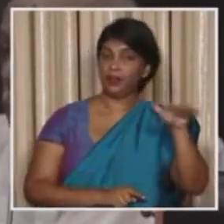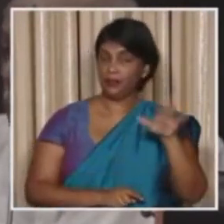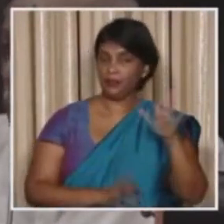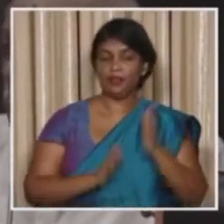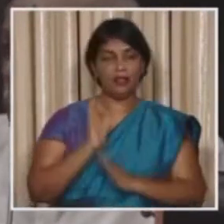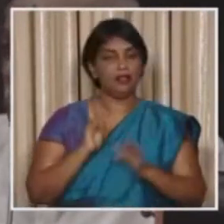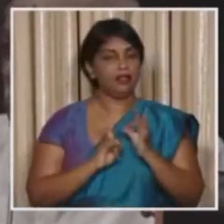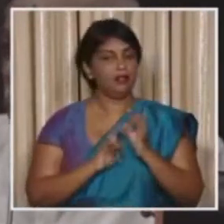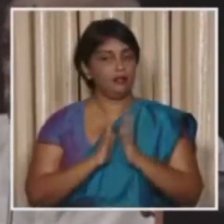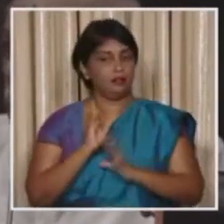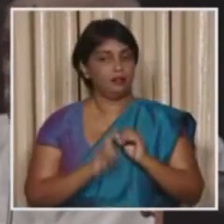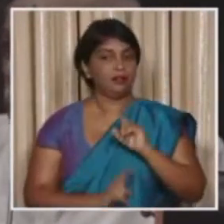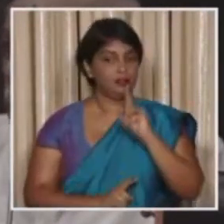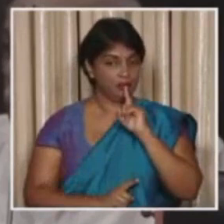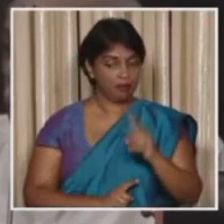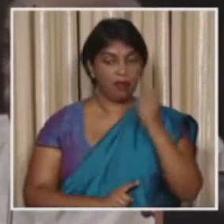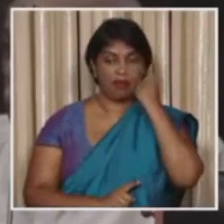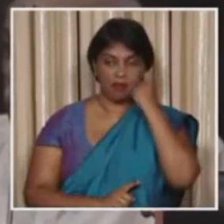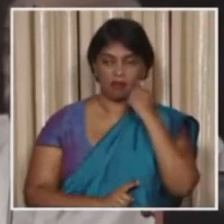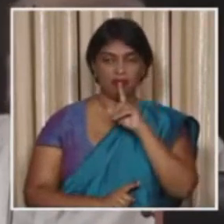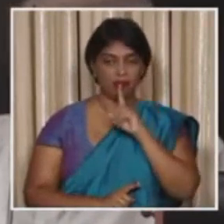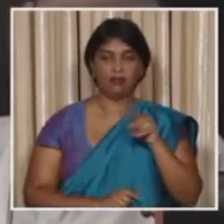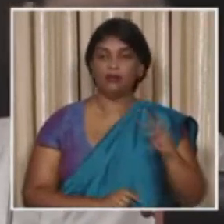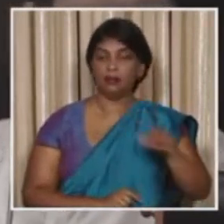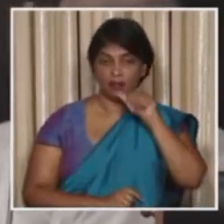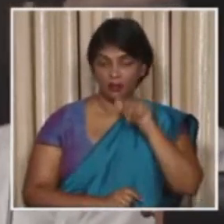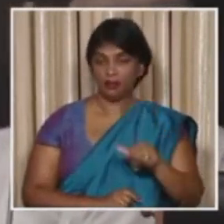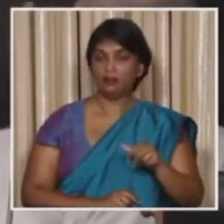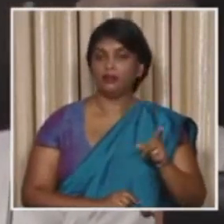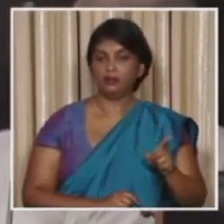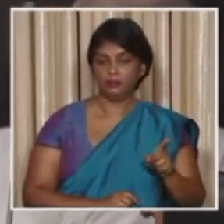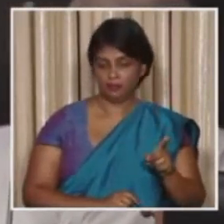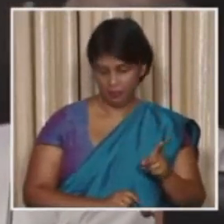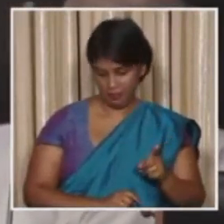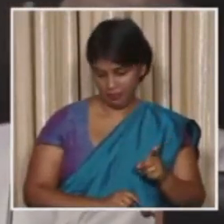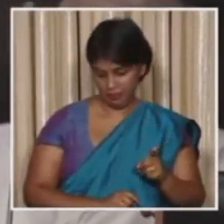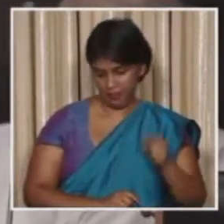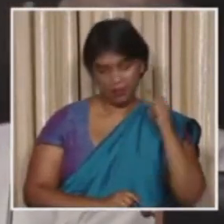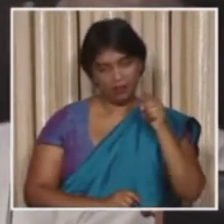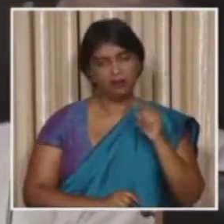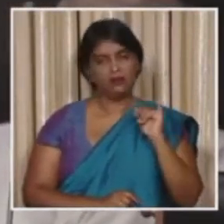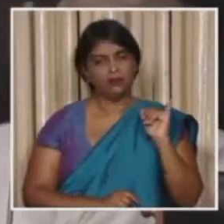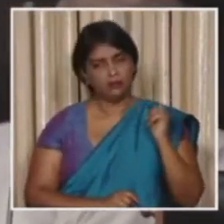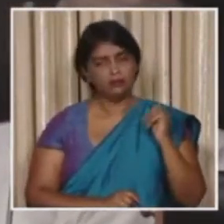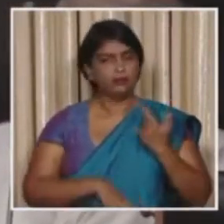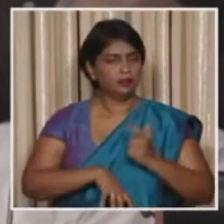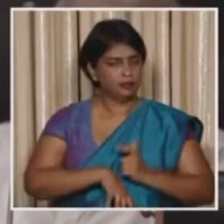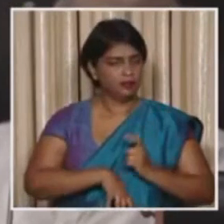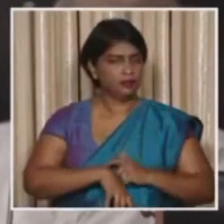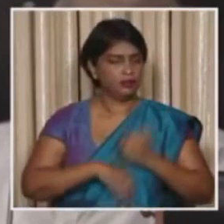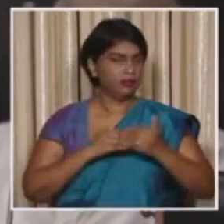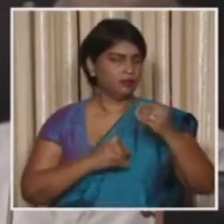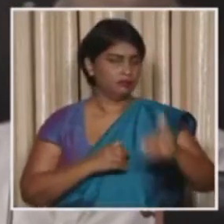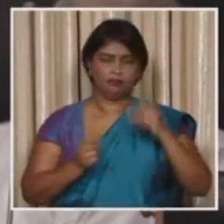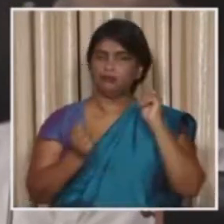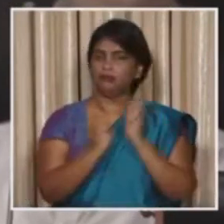raise. Especially, they may suggest different timelines, some amendments. So I have asked the